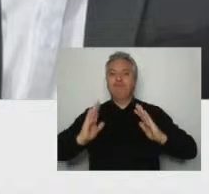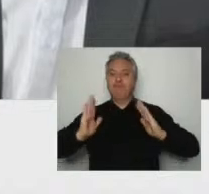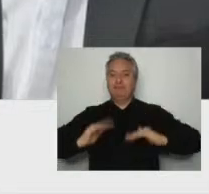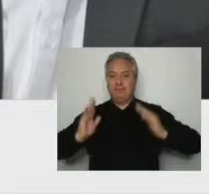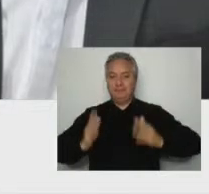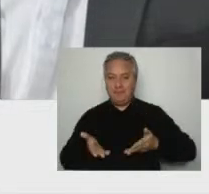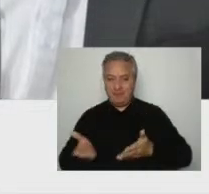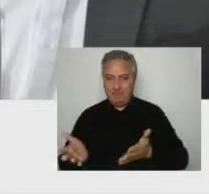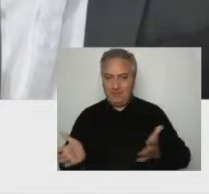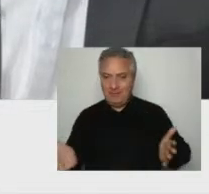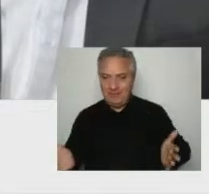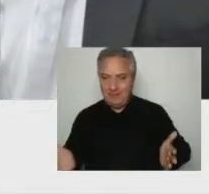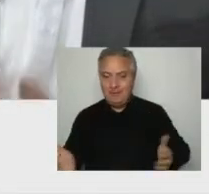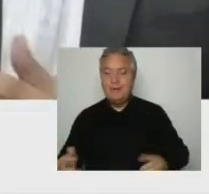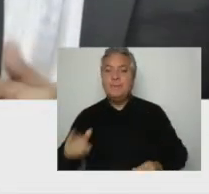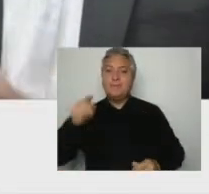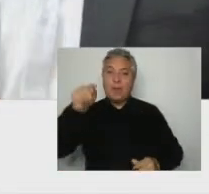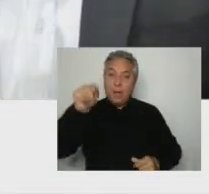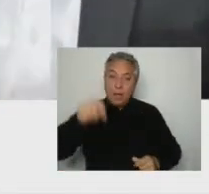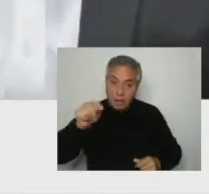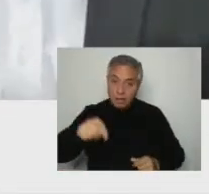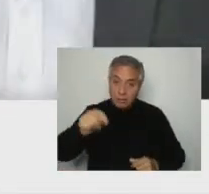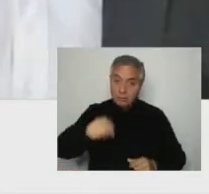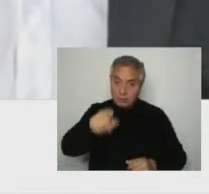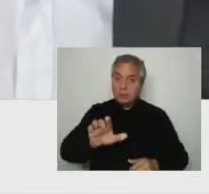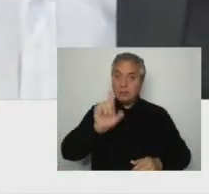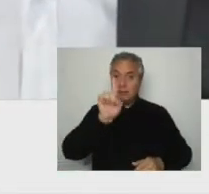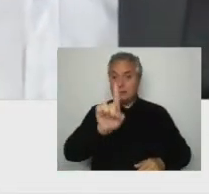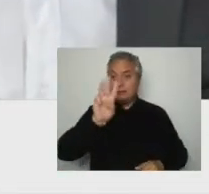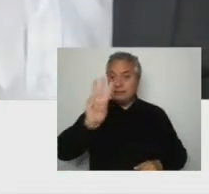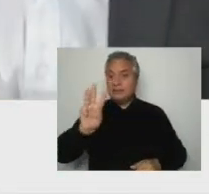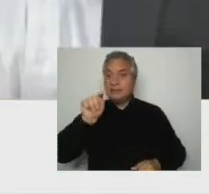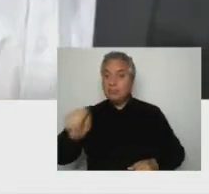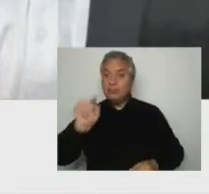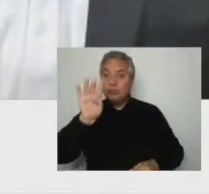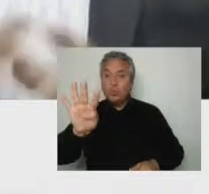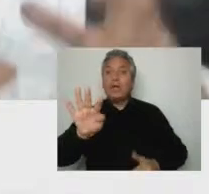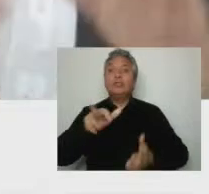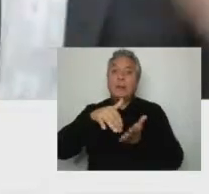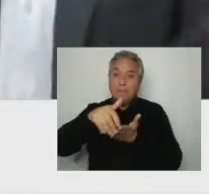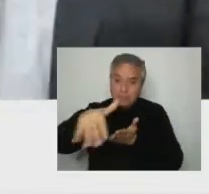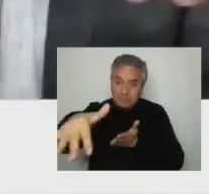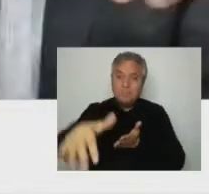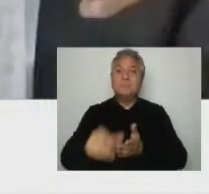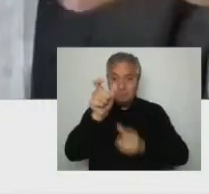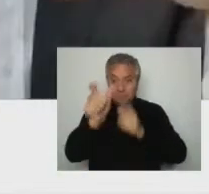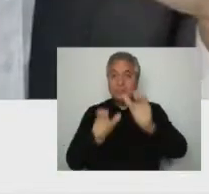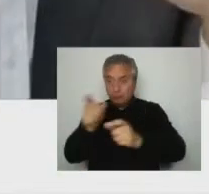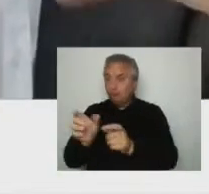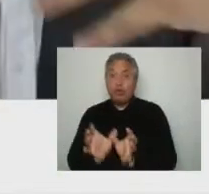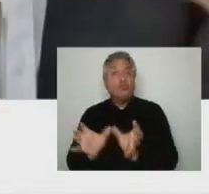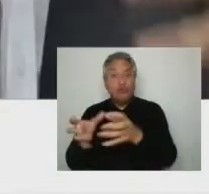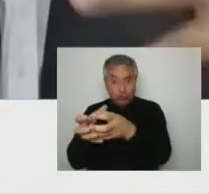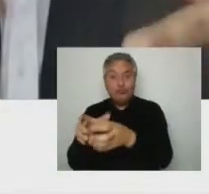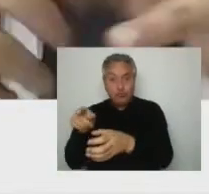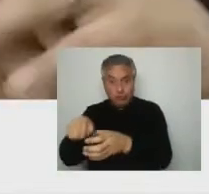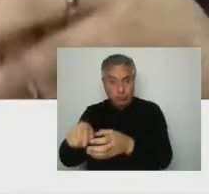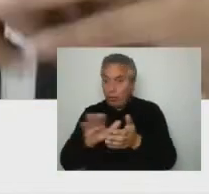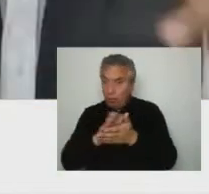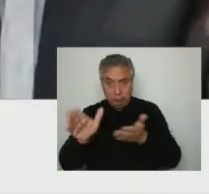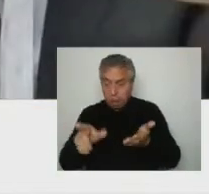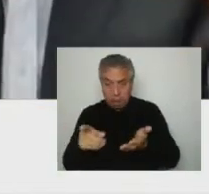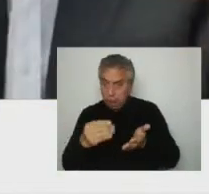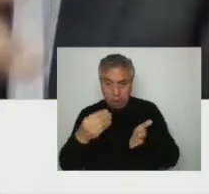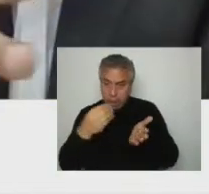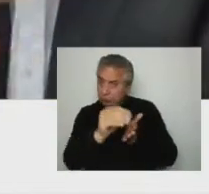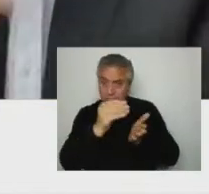That is what we have tested thus far. We have identified 13.4 million individuals who are in the informal